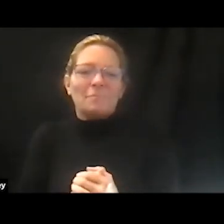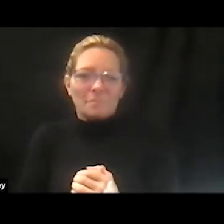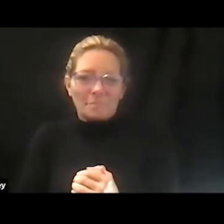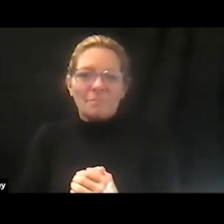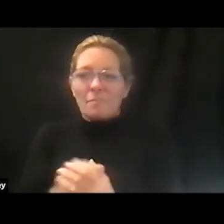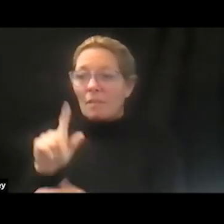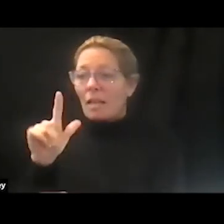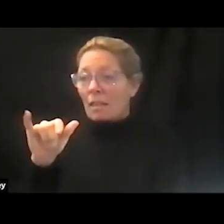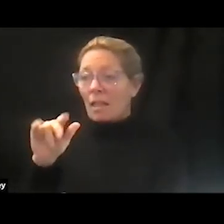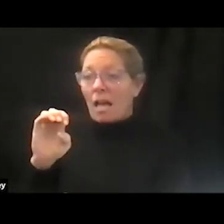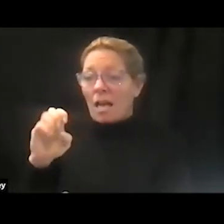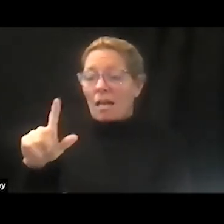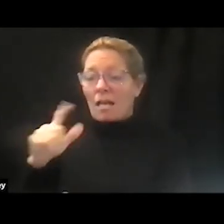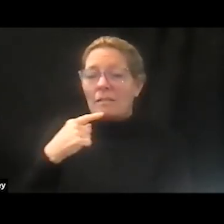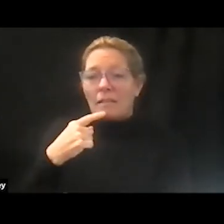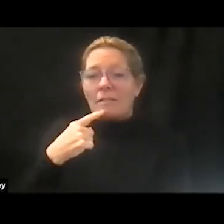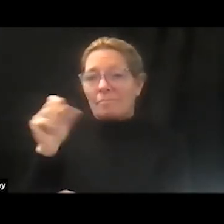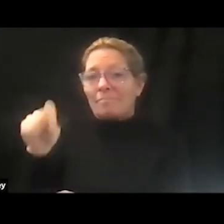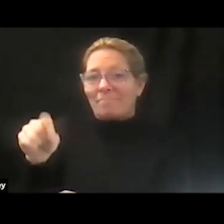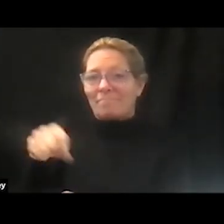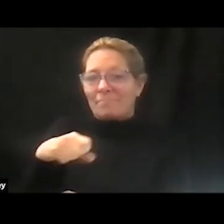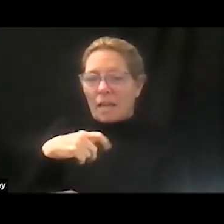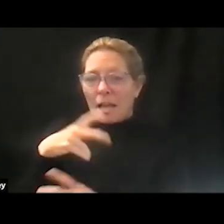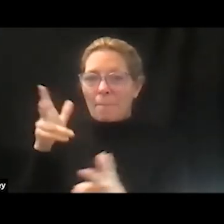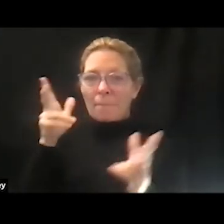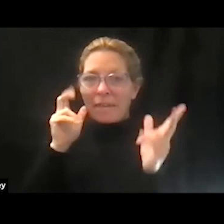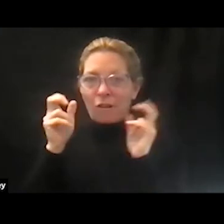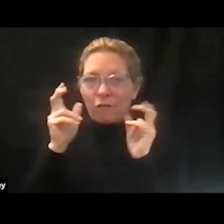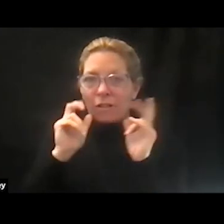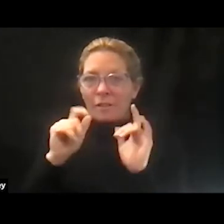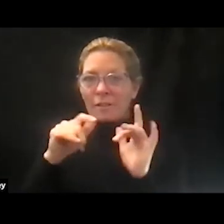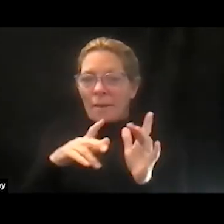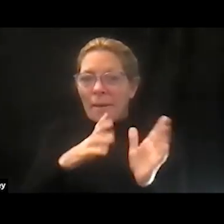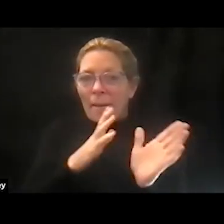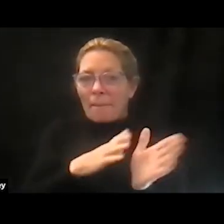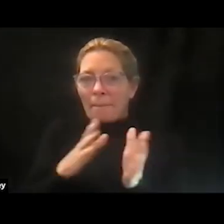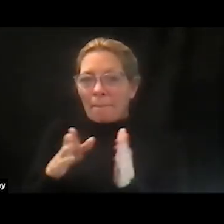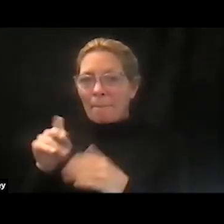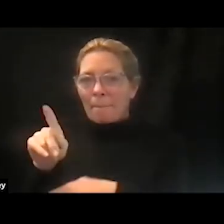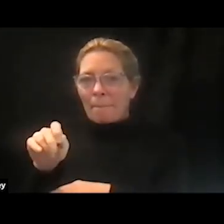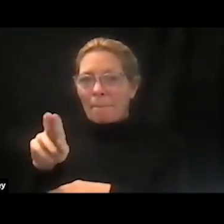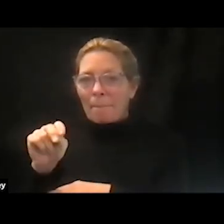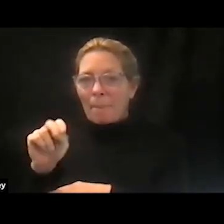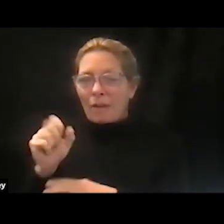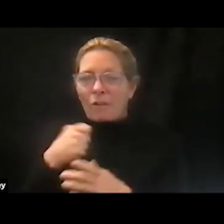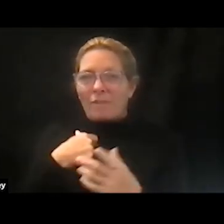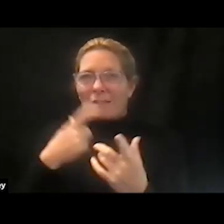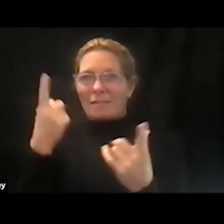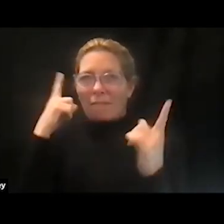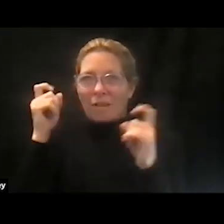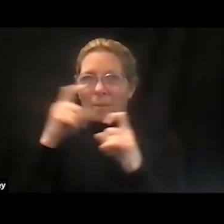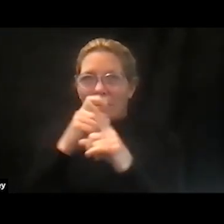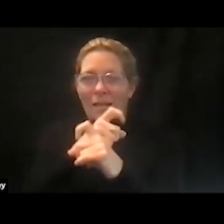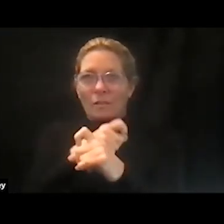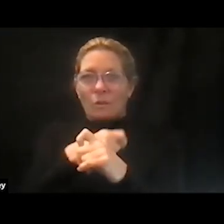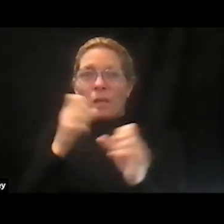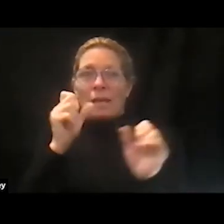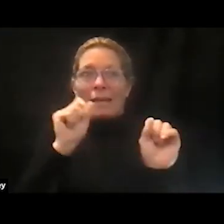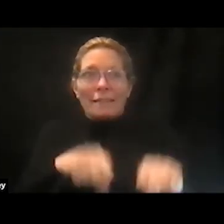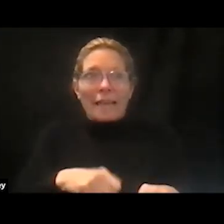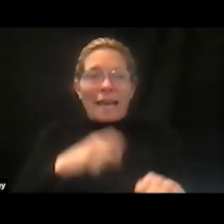Thanks for that. Definitely hearing a pattern of let's hold complexity more. You can dream and build and